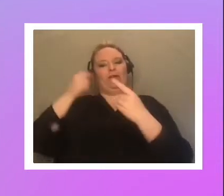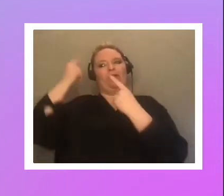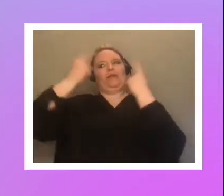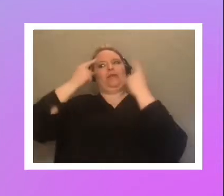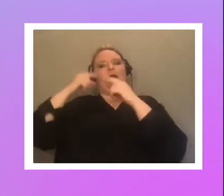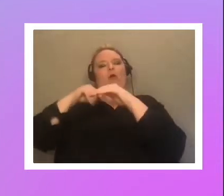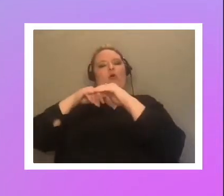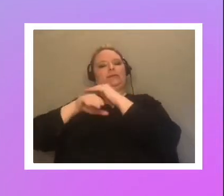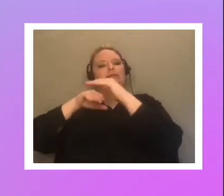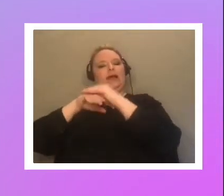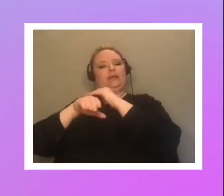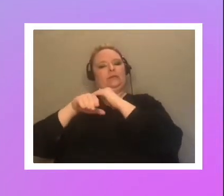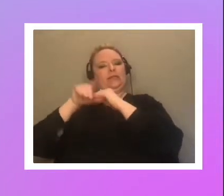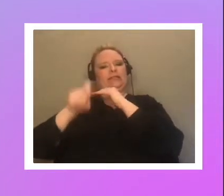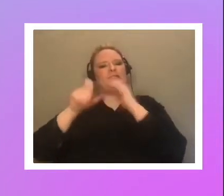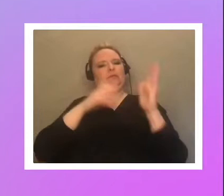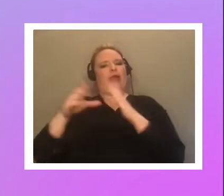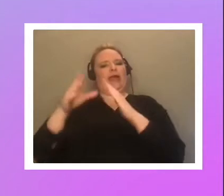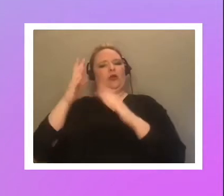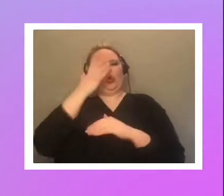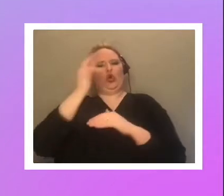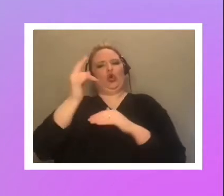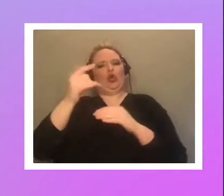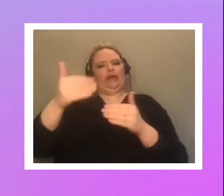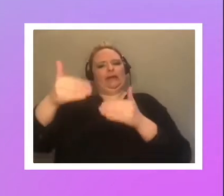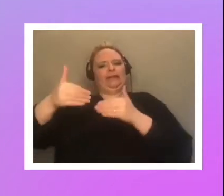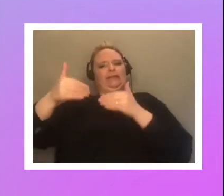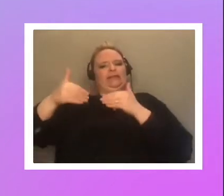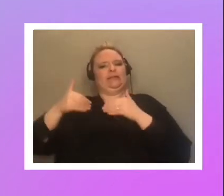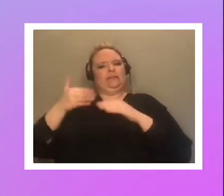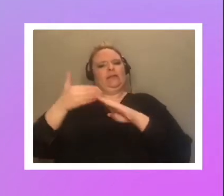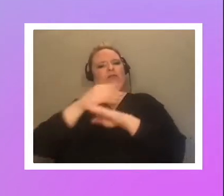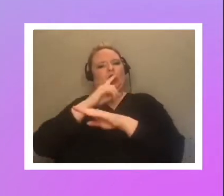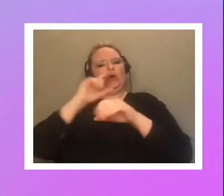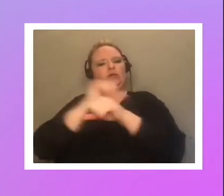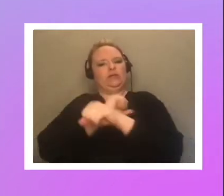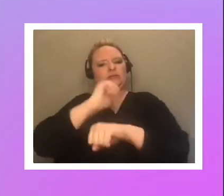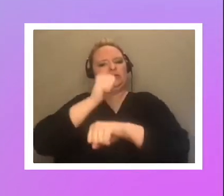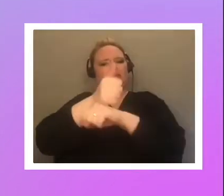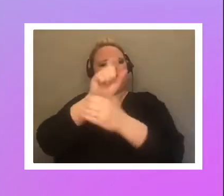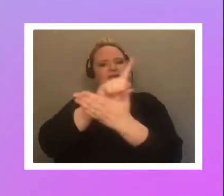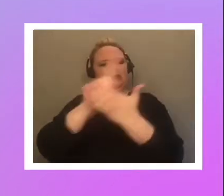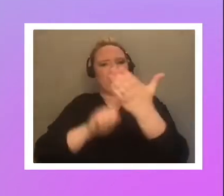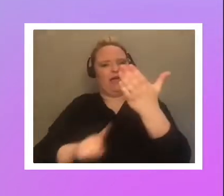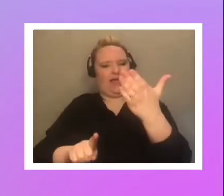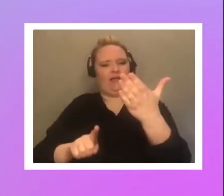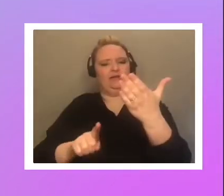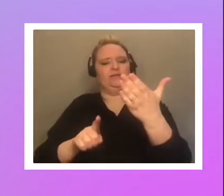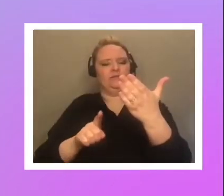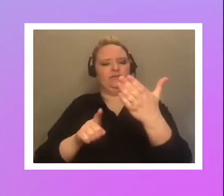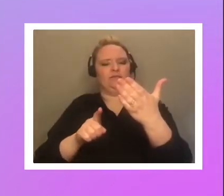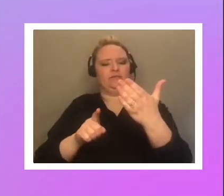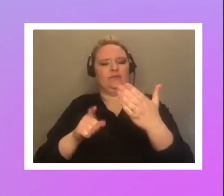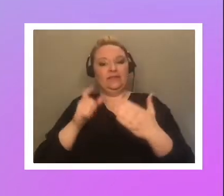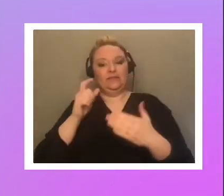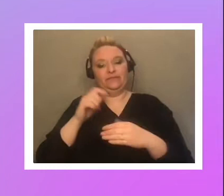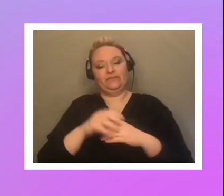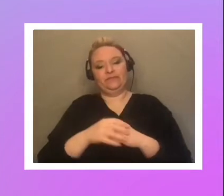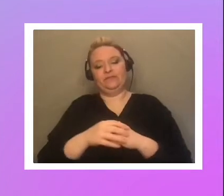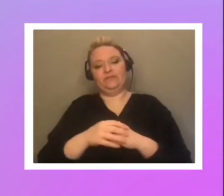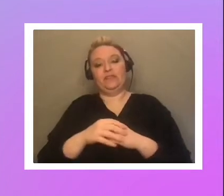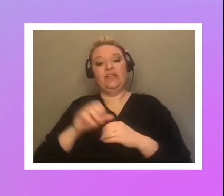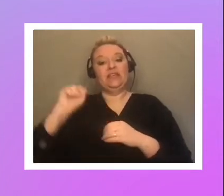and plan for accessibility when you're actually getting stakeholders